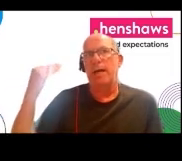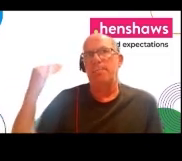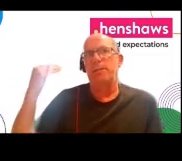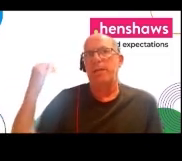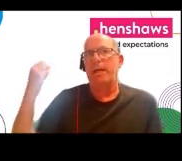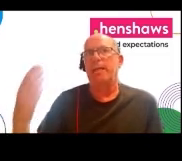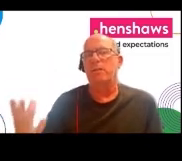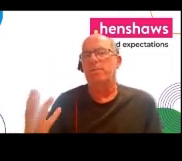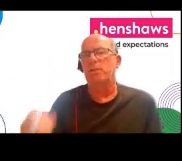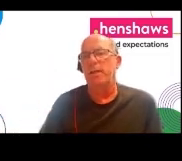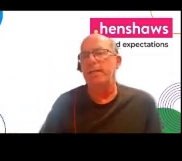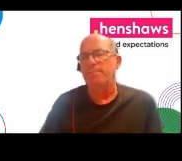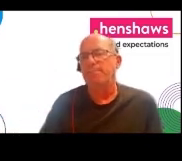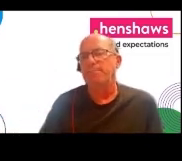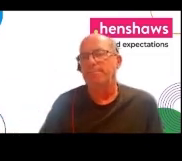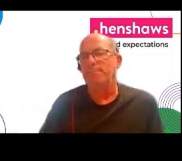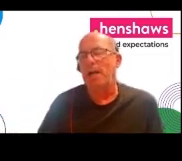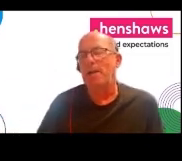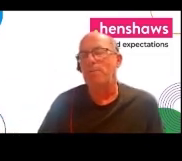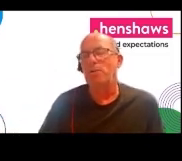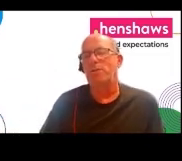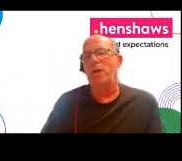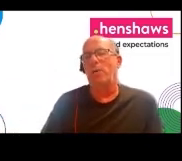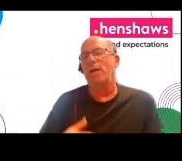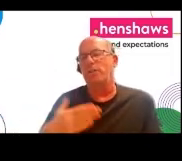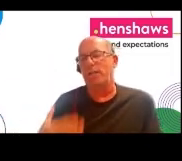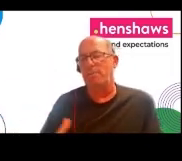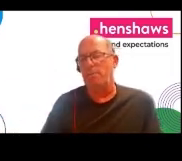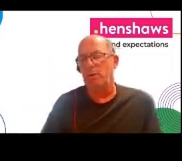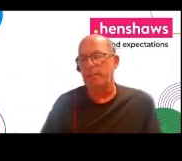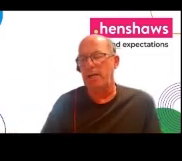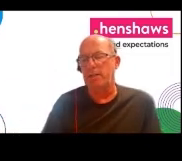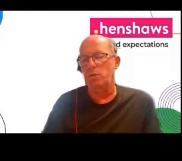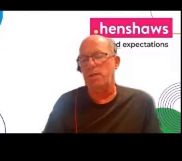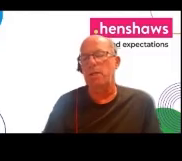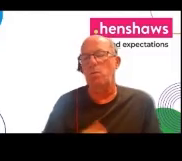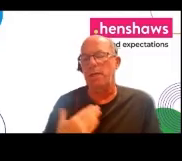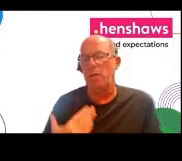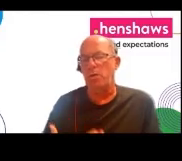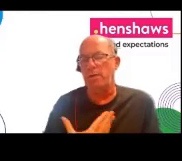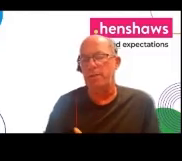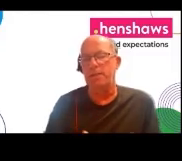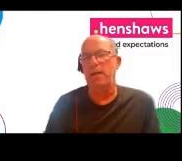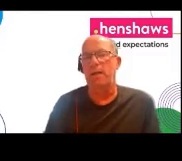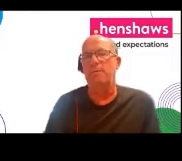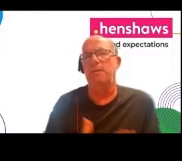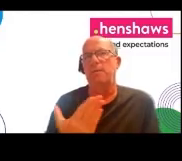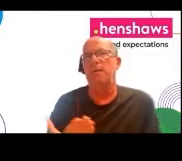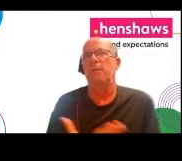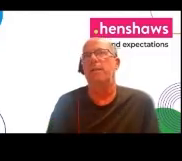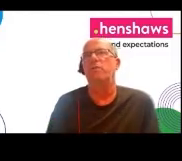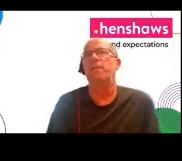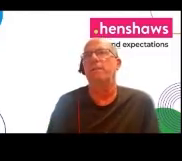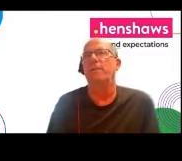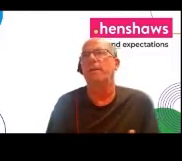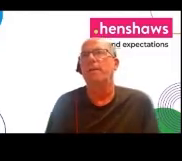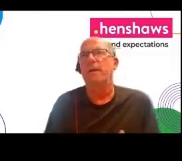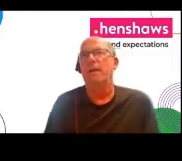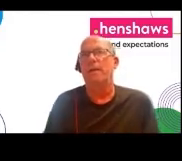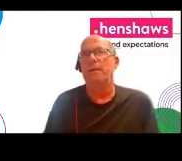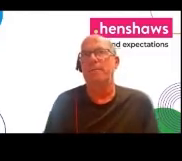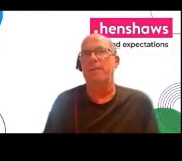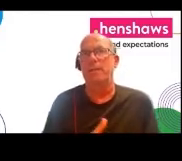size, you get less on the screen. So as Jamie pointed out last week, when you're looking at